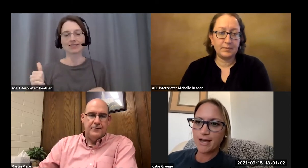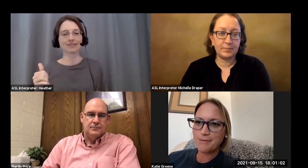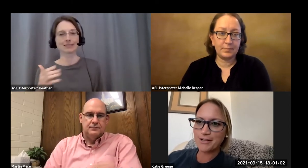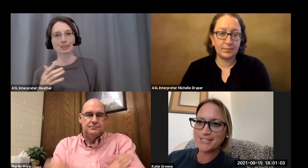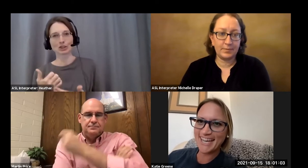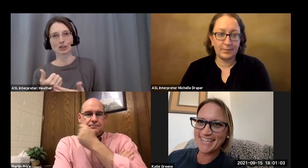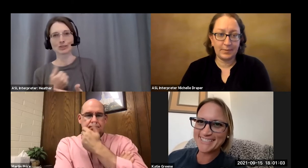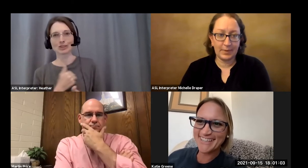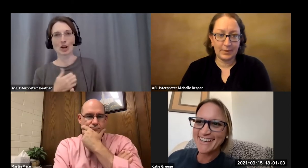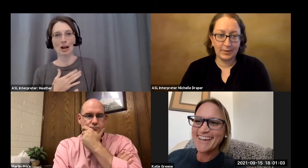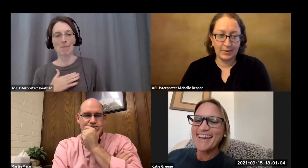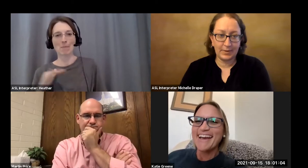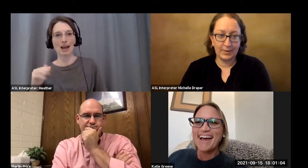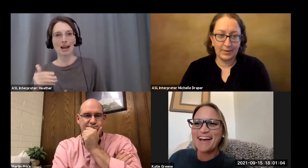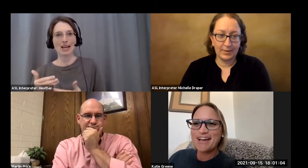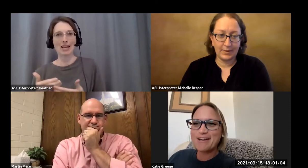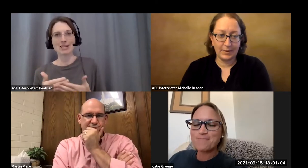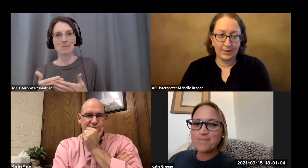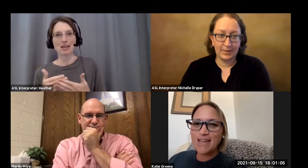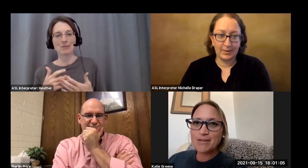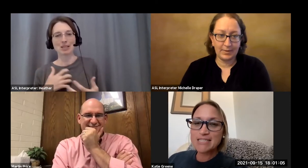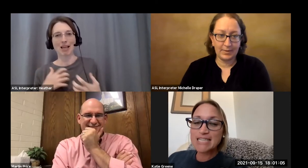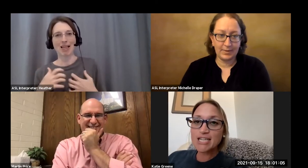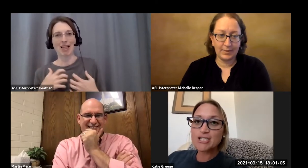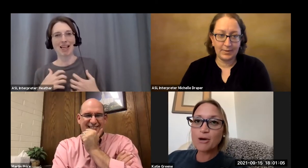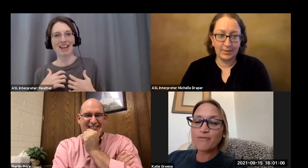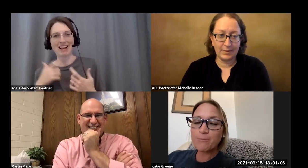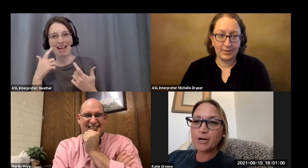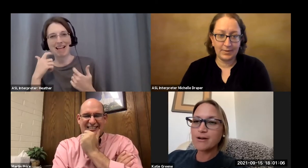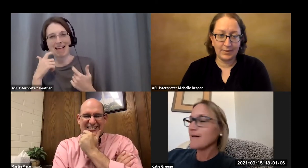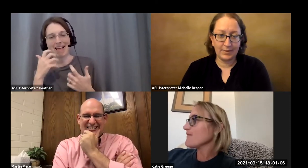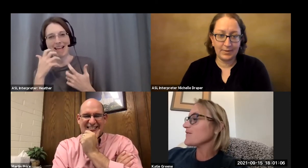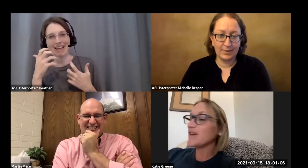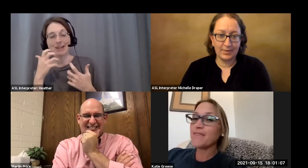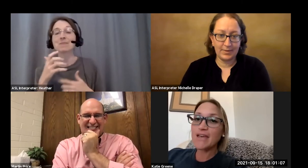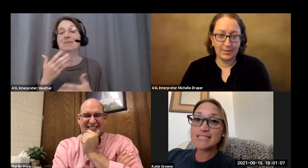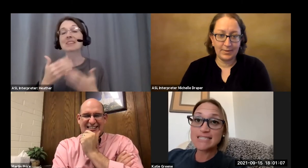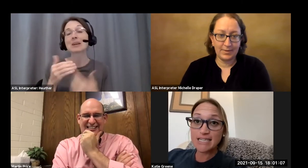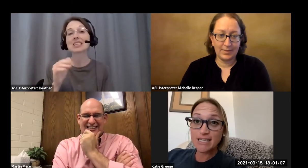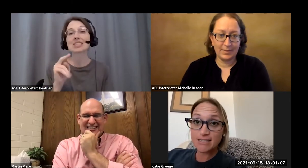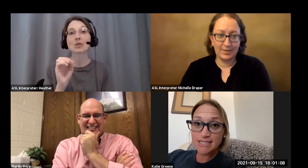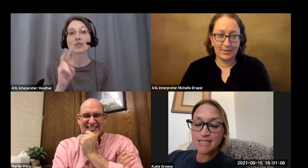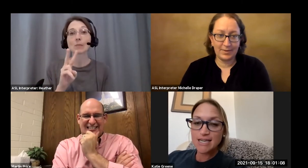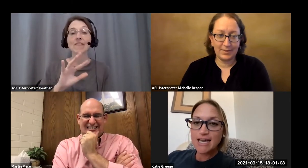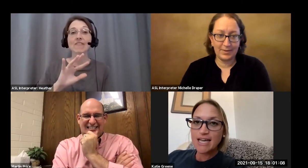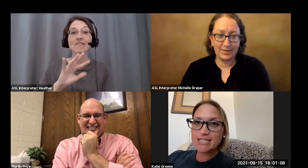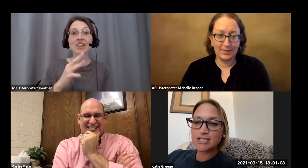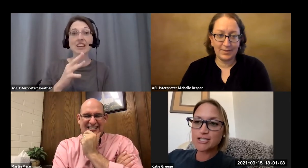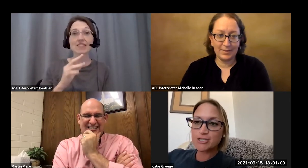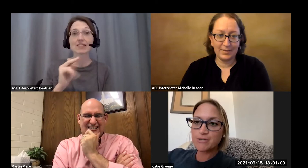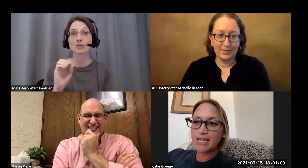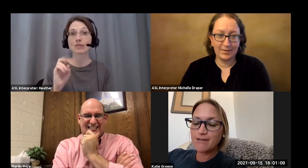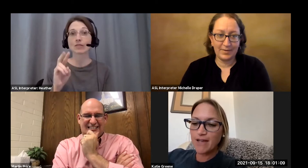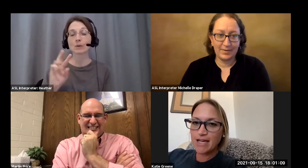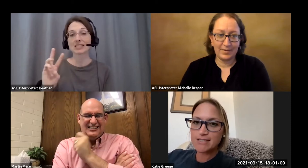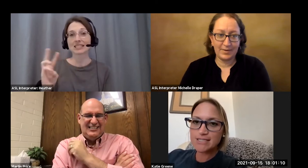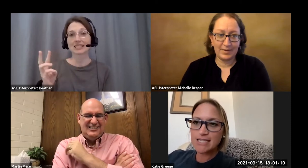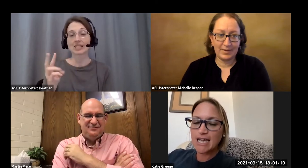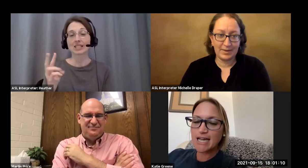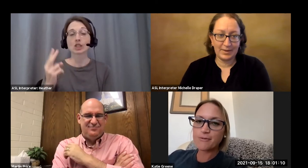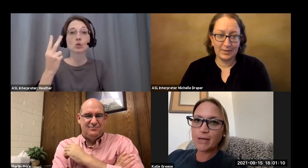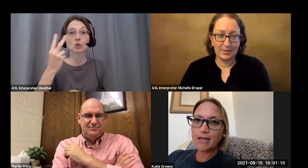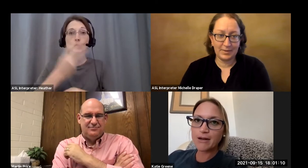baby. I apologize. Anyways, that is November 5th and 6th. It's a 2-day